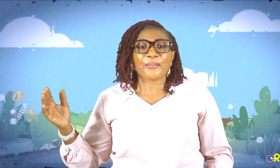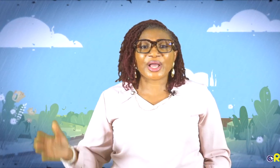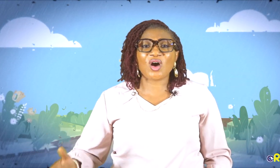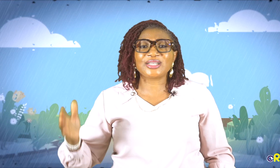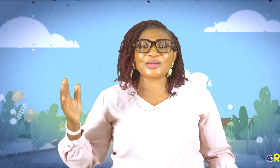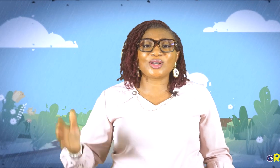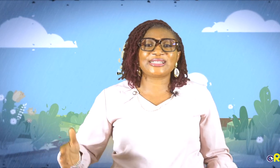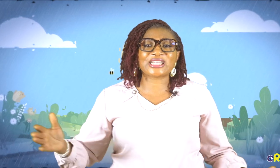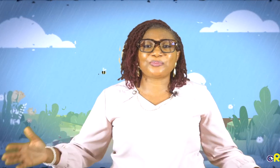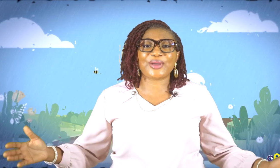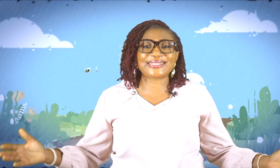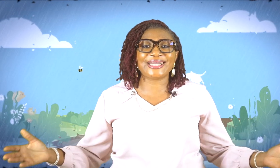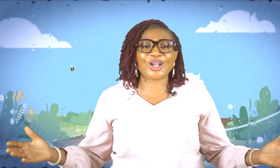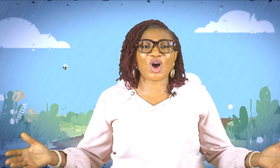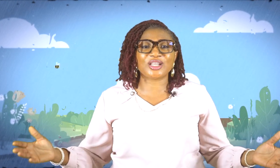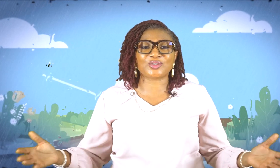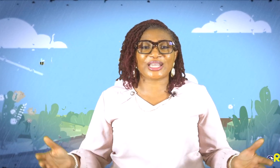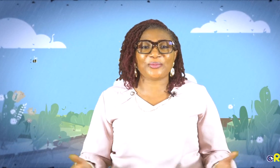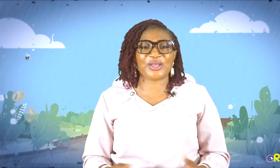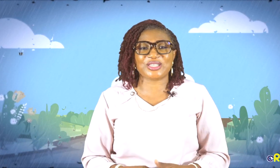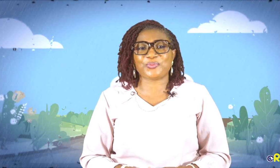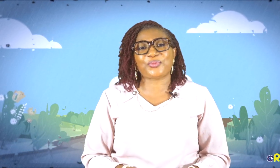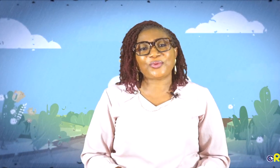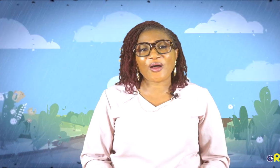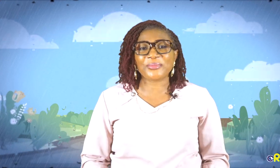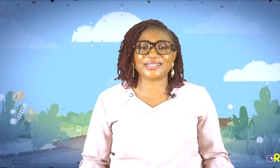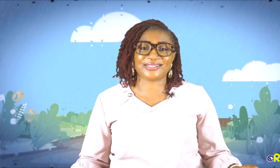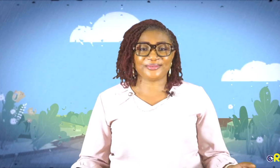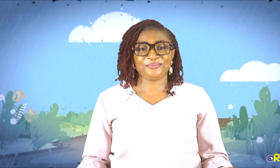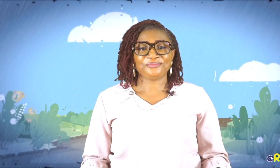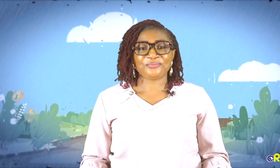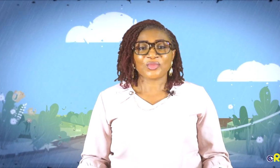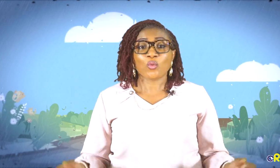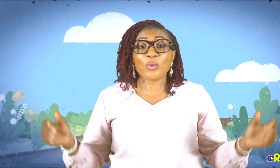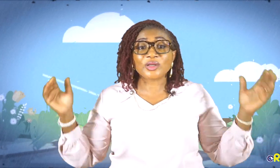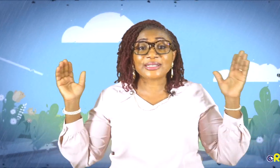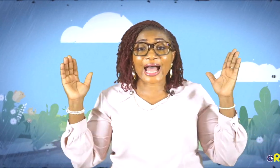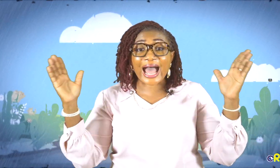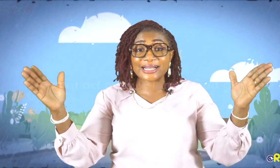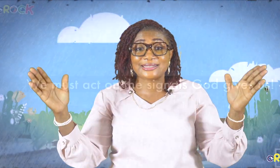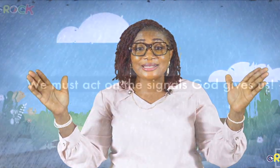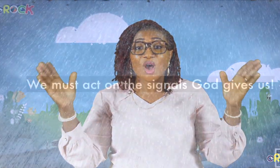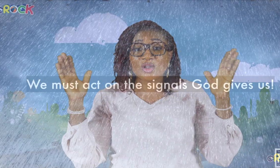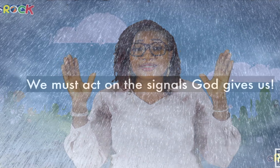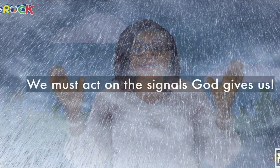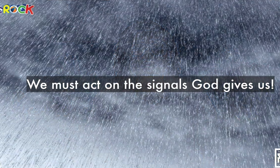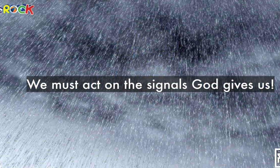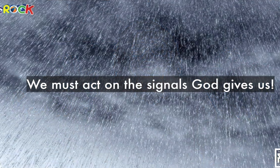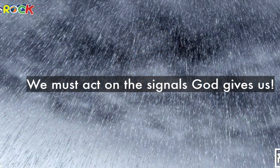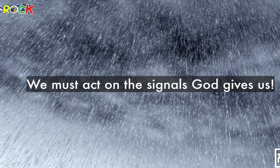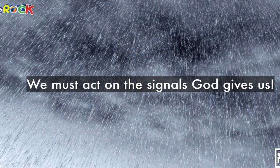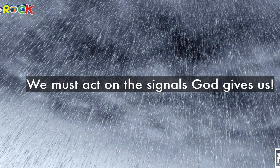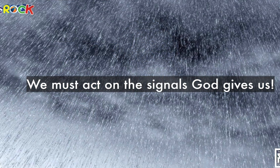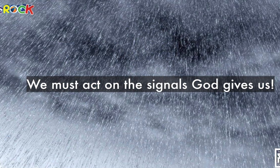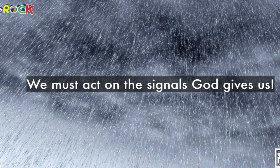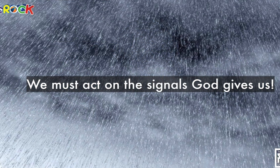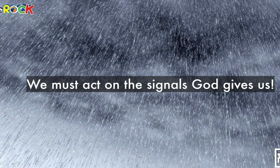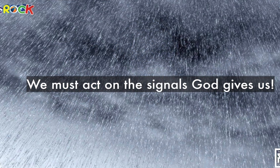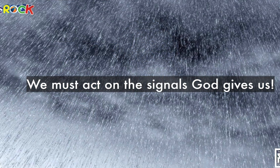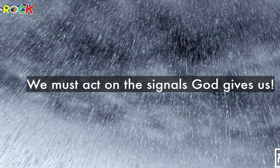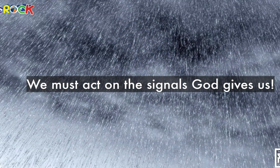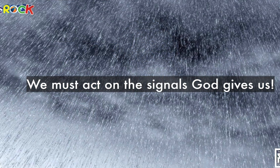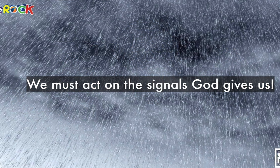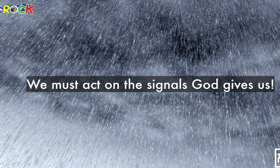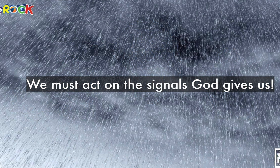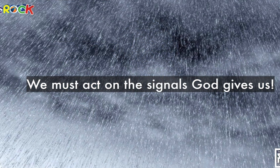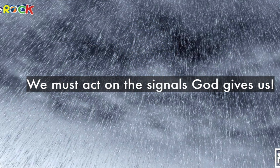cloud, because he was expecting God to keep his promise. We must act on the signals we get,